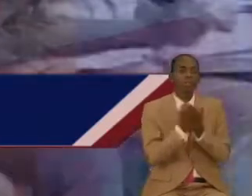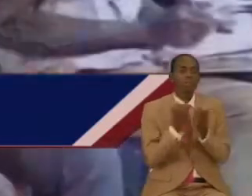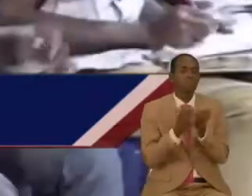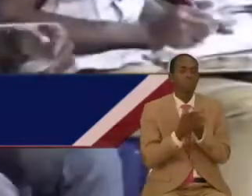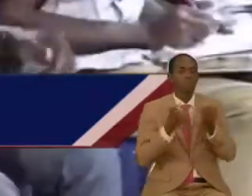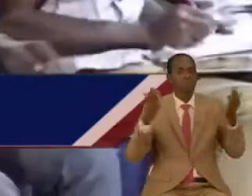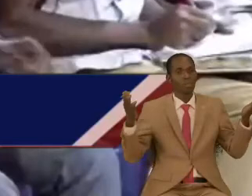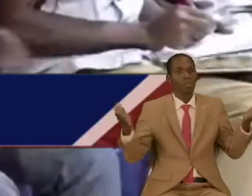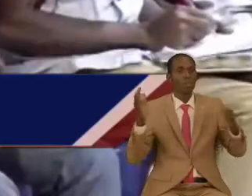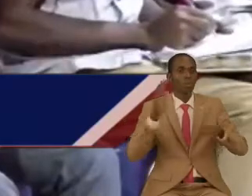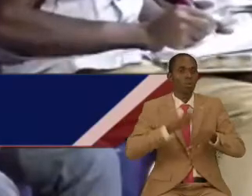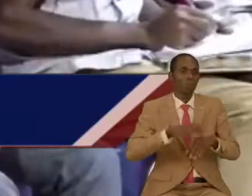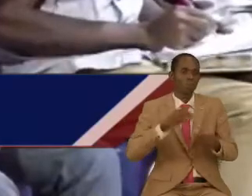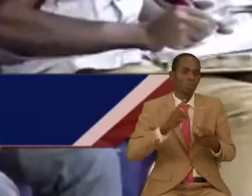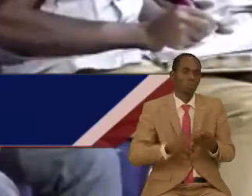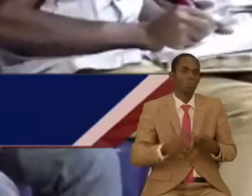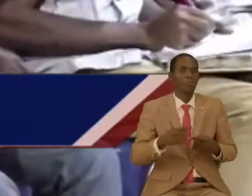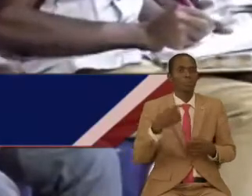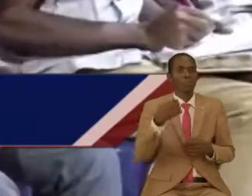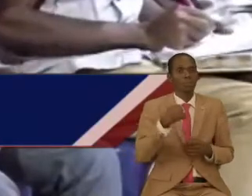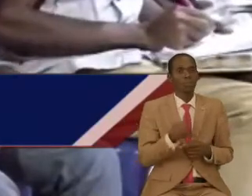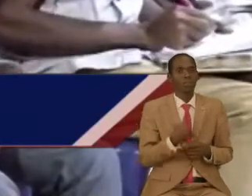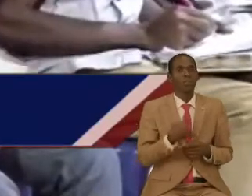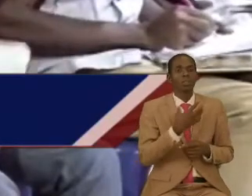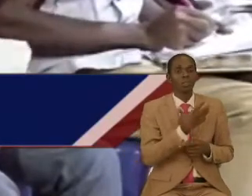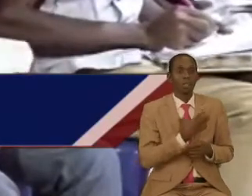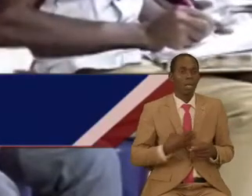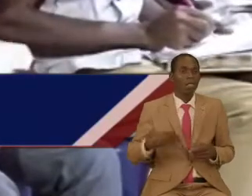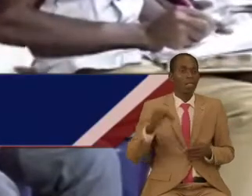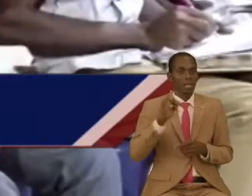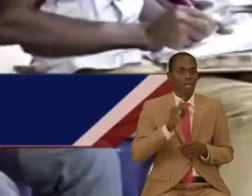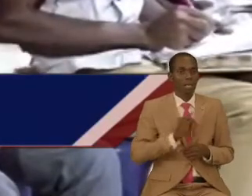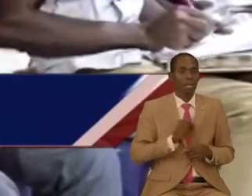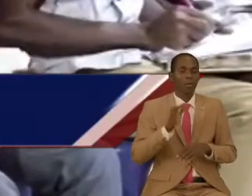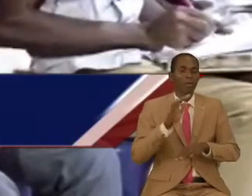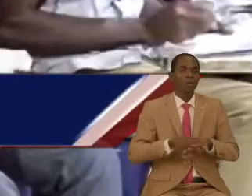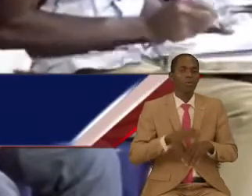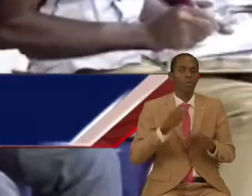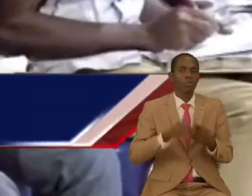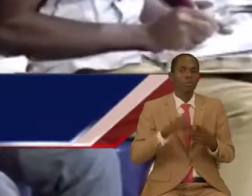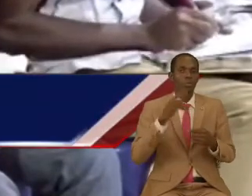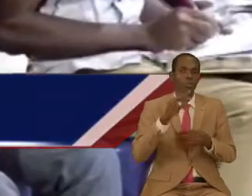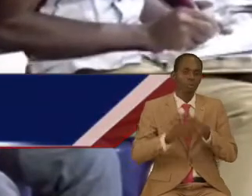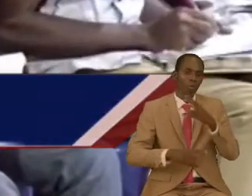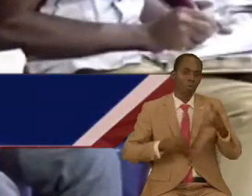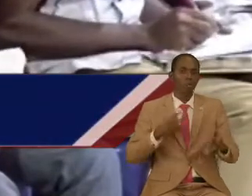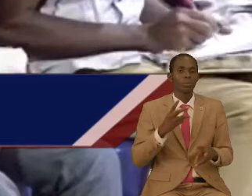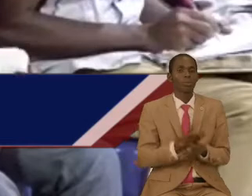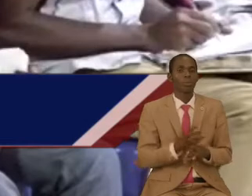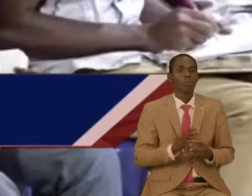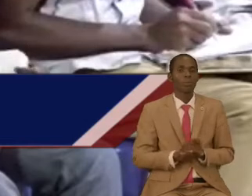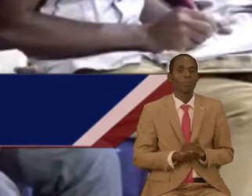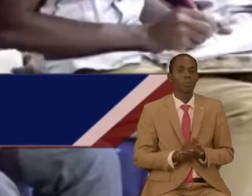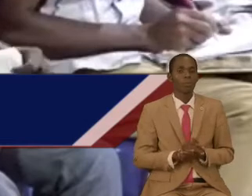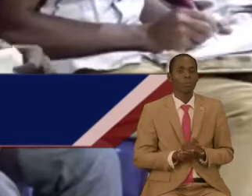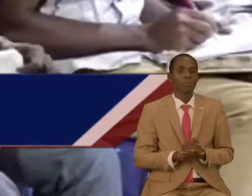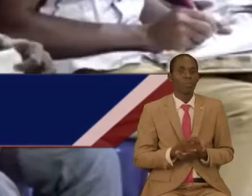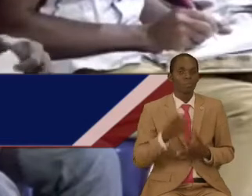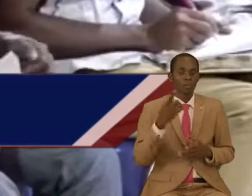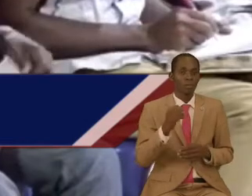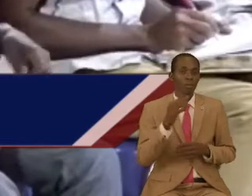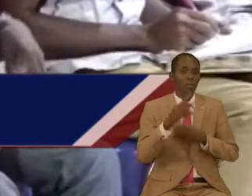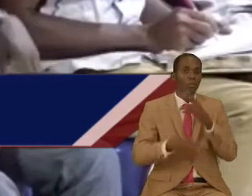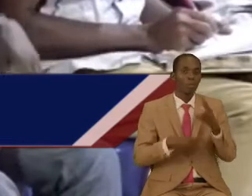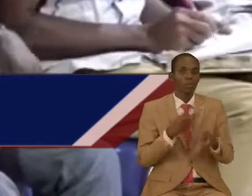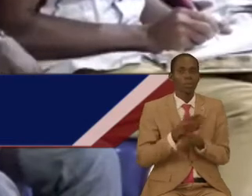is crucified unto me, and then I unto the world. The world